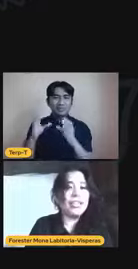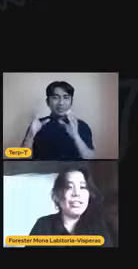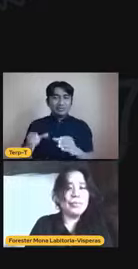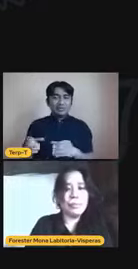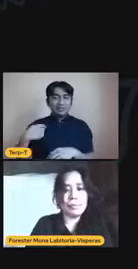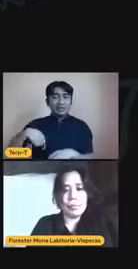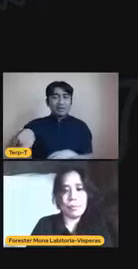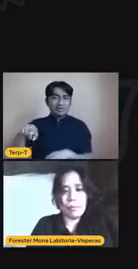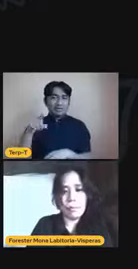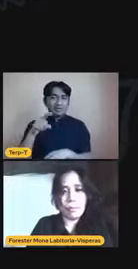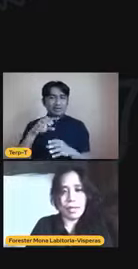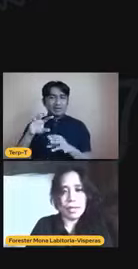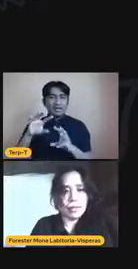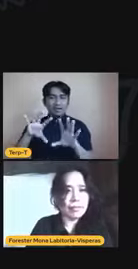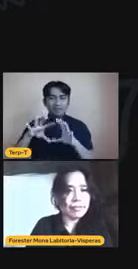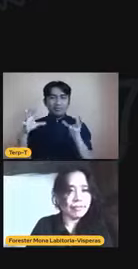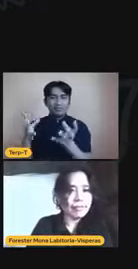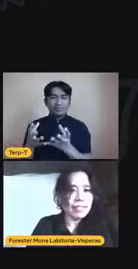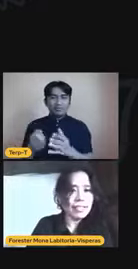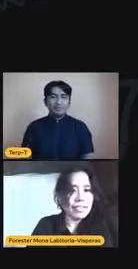the world.